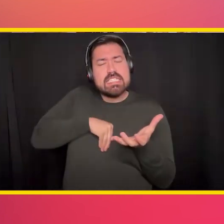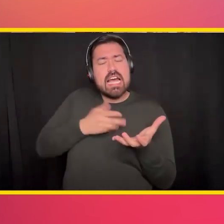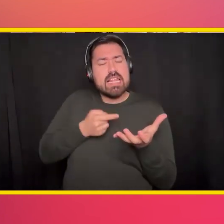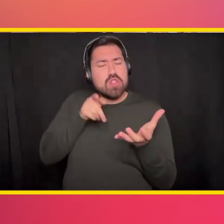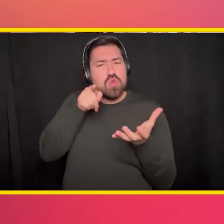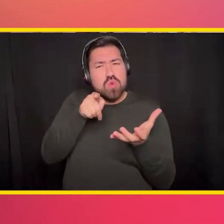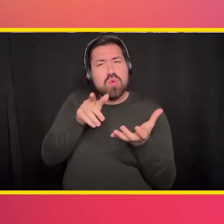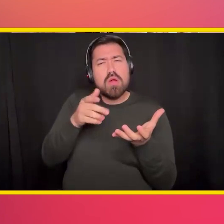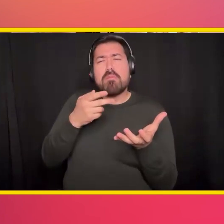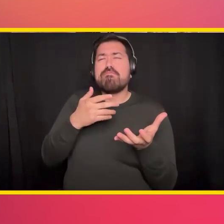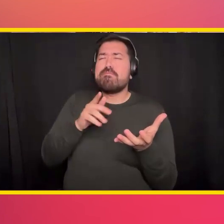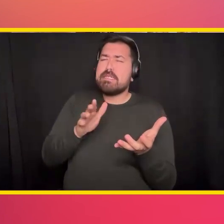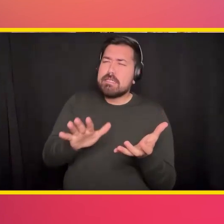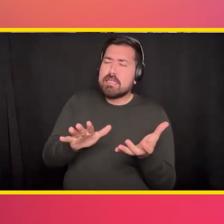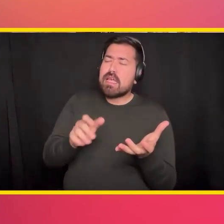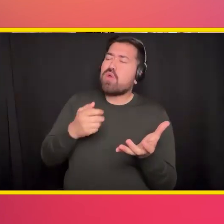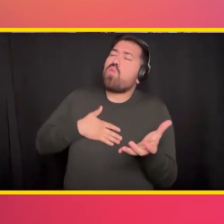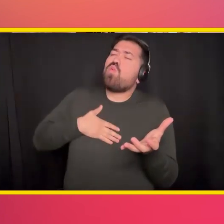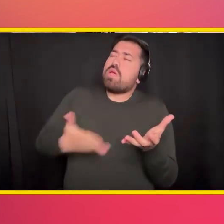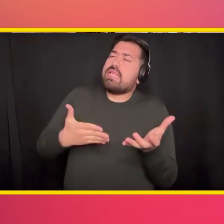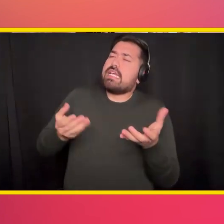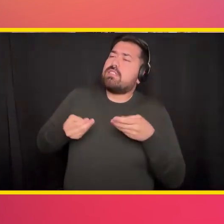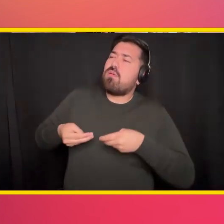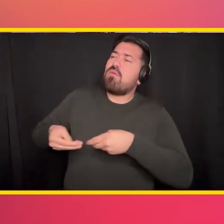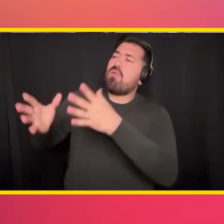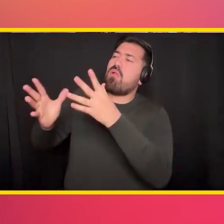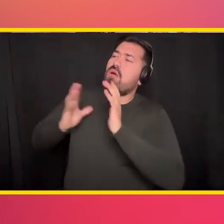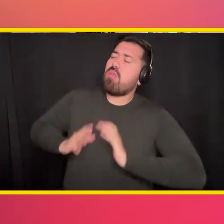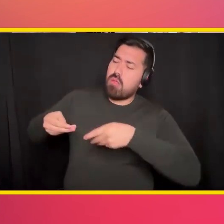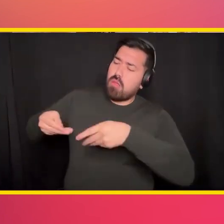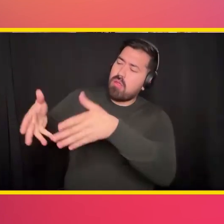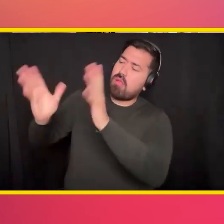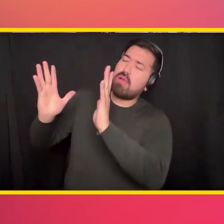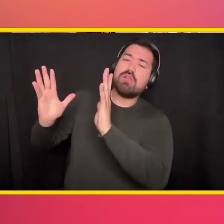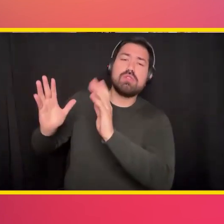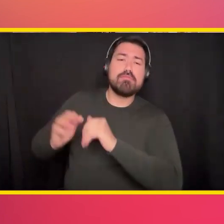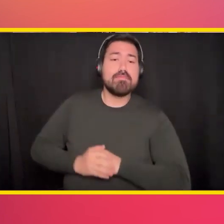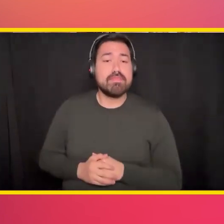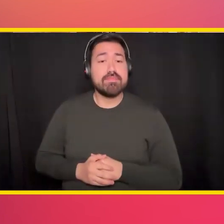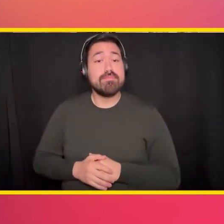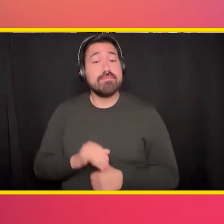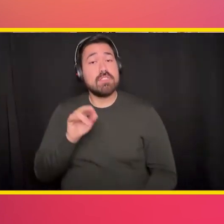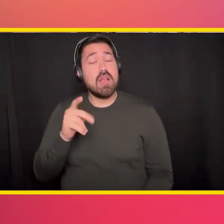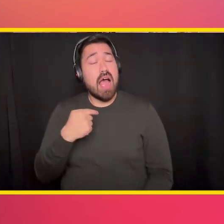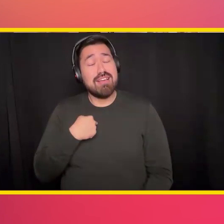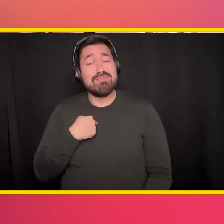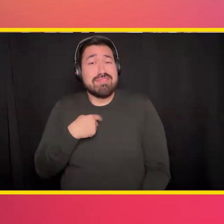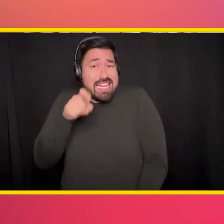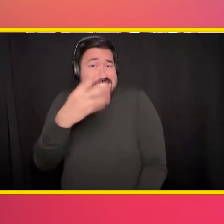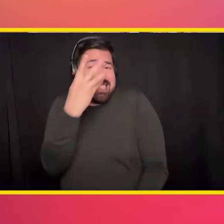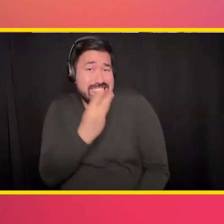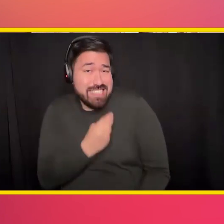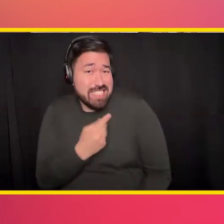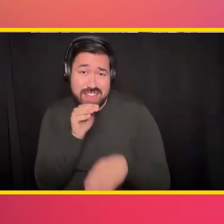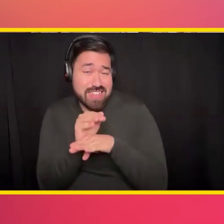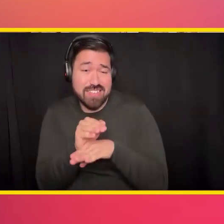were personally prepared to lose clients? It's just I gotta sleep at night. I don't know.